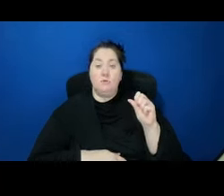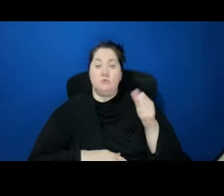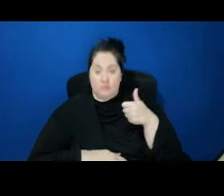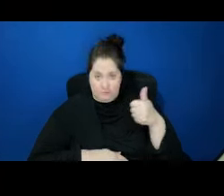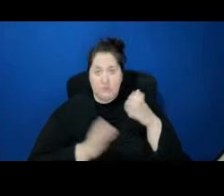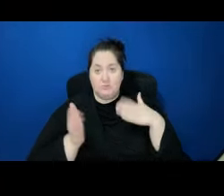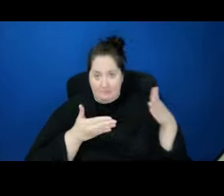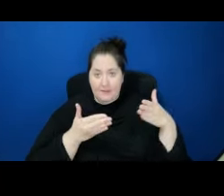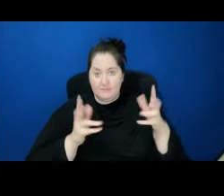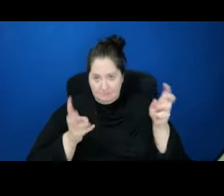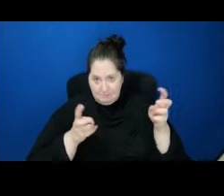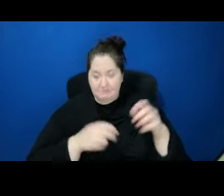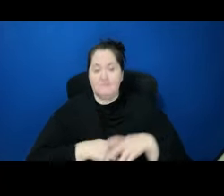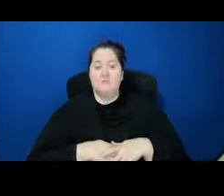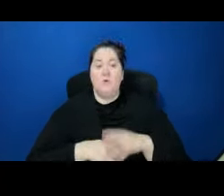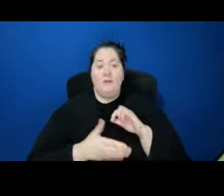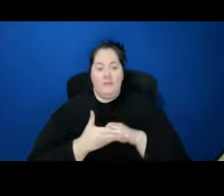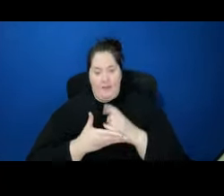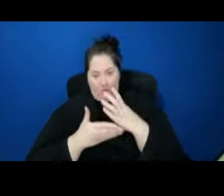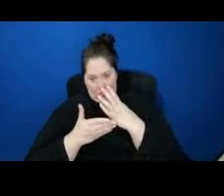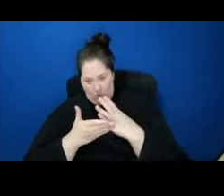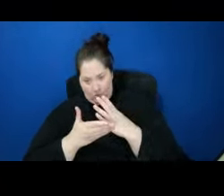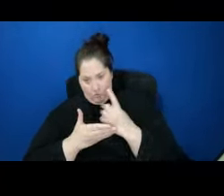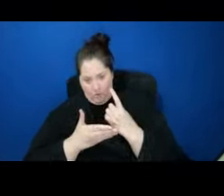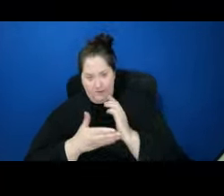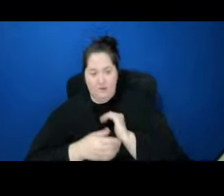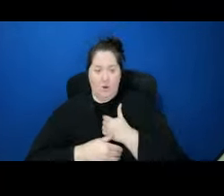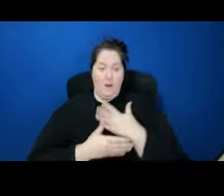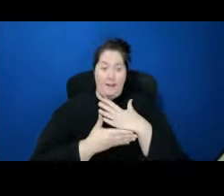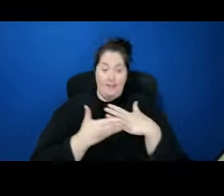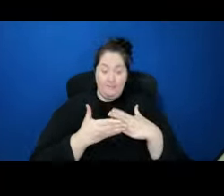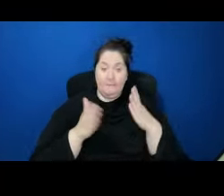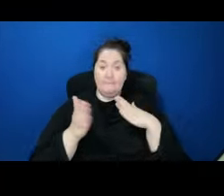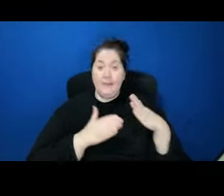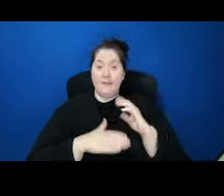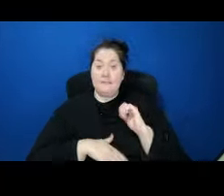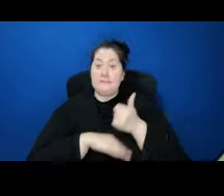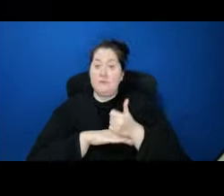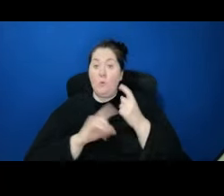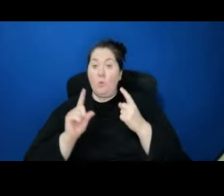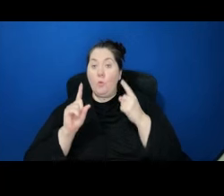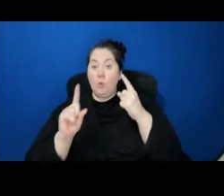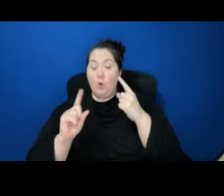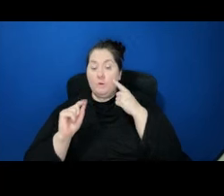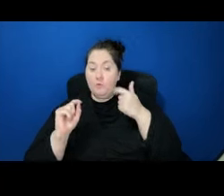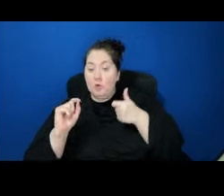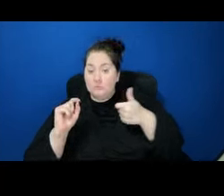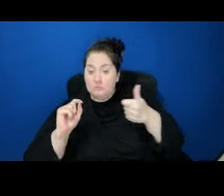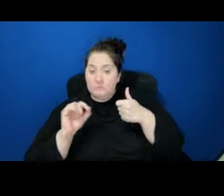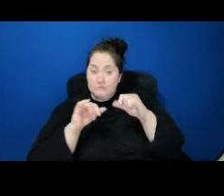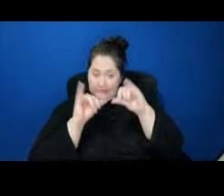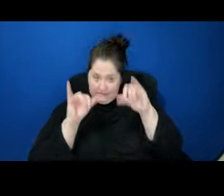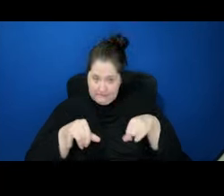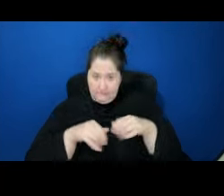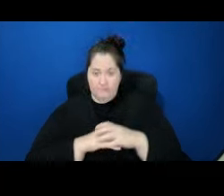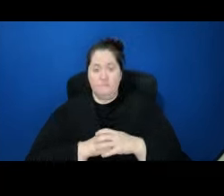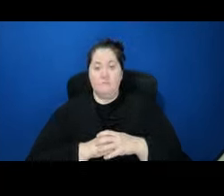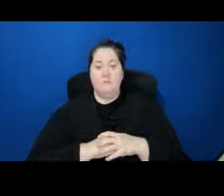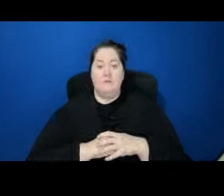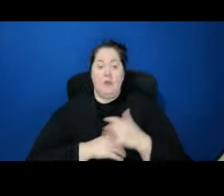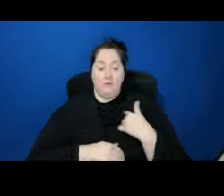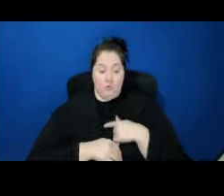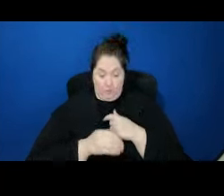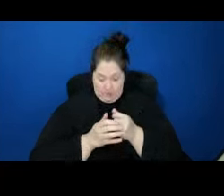So both that plan and our element of the plan sets a goal for our transportation system that as we